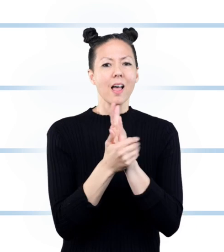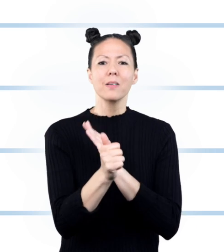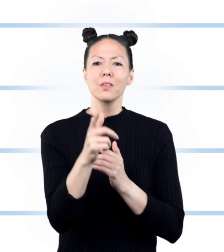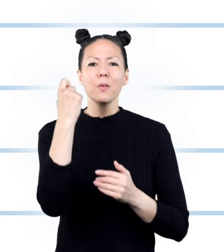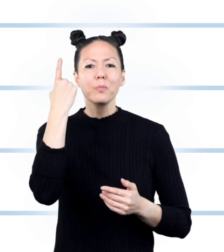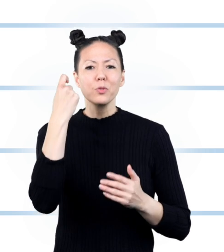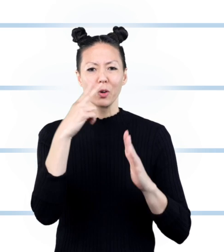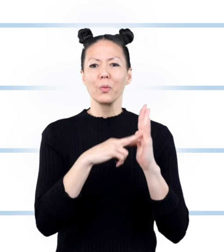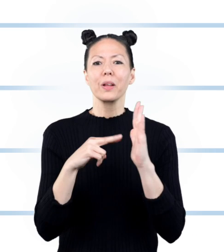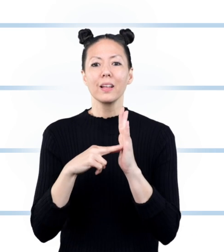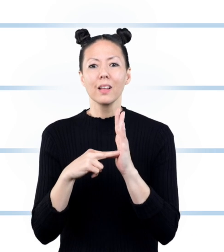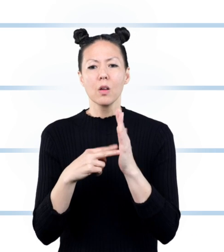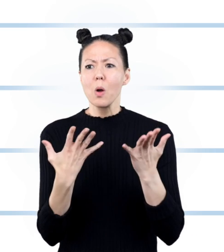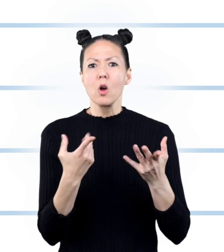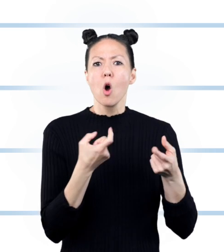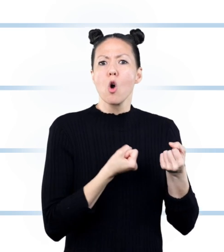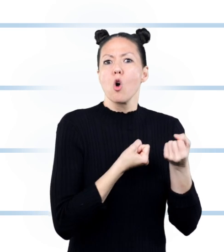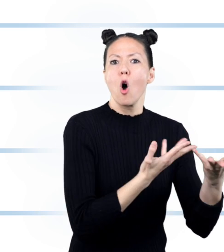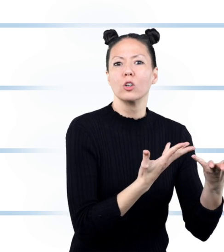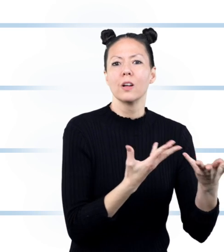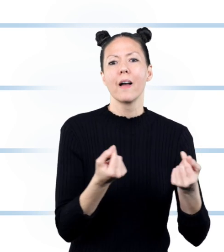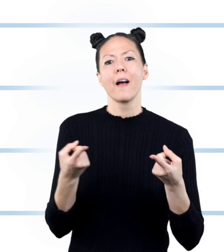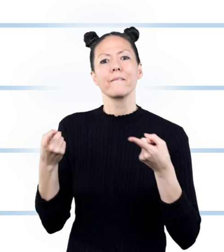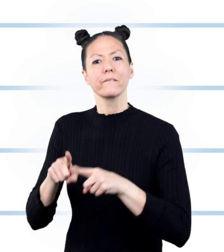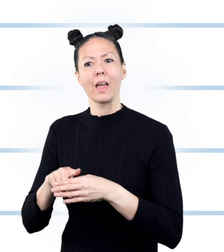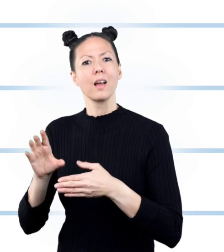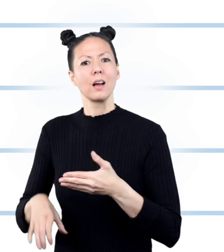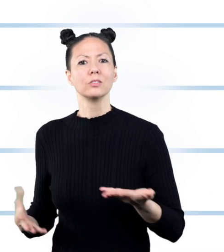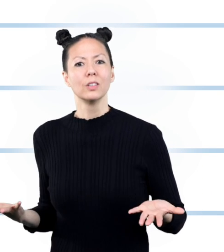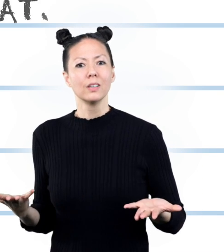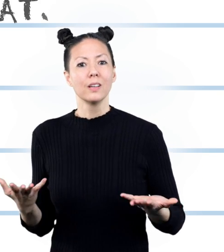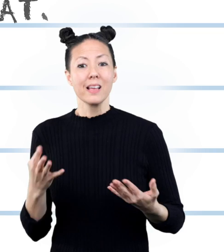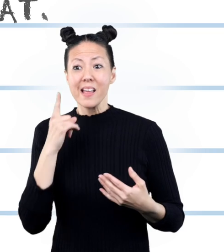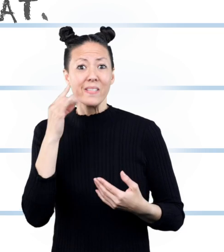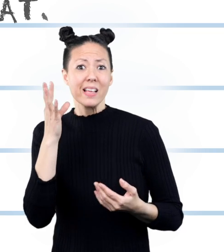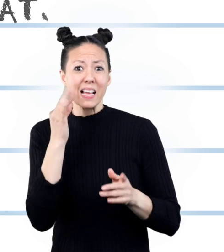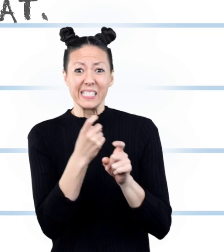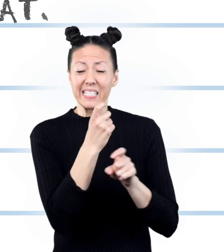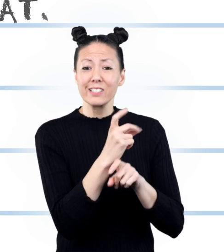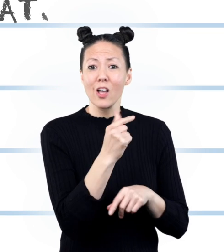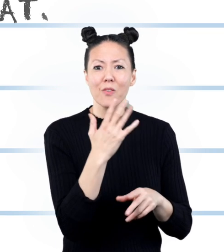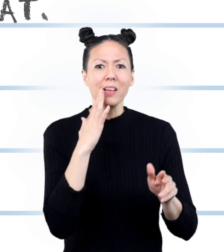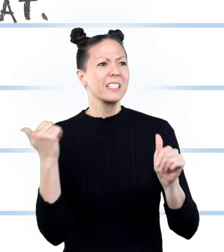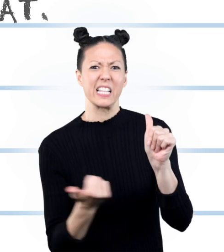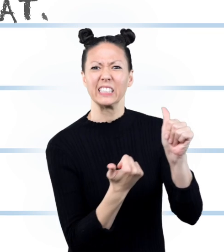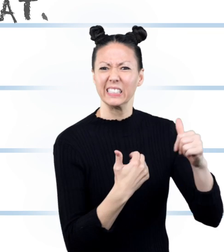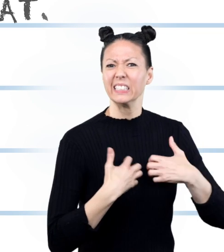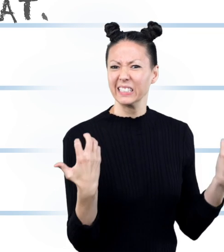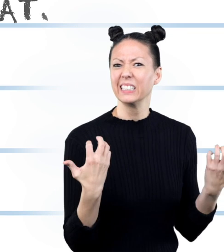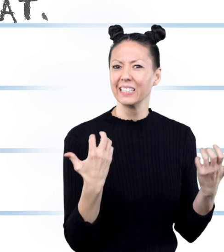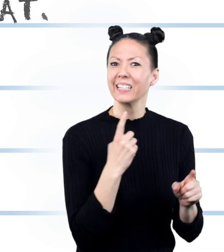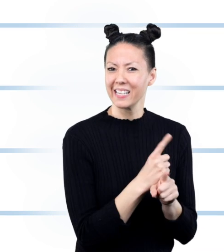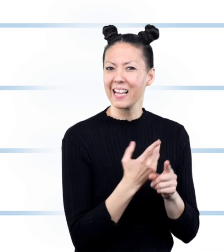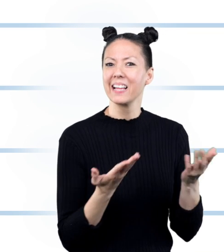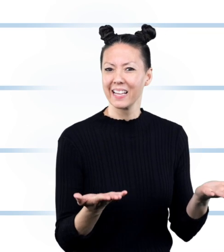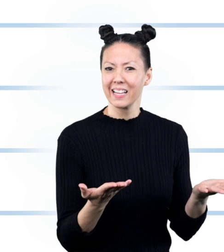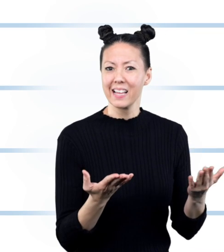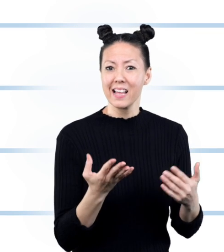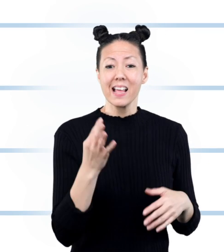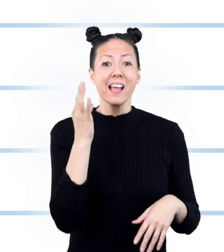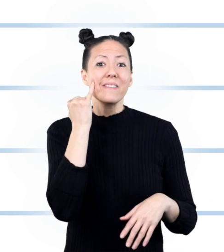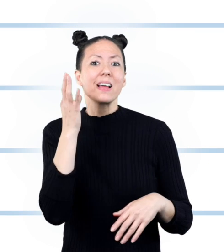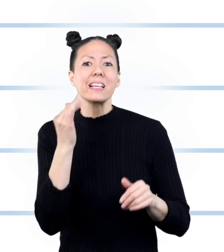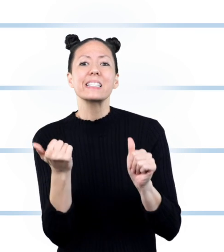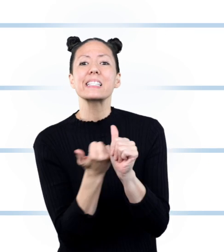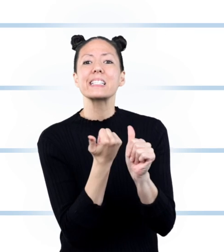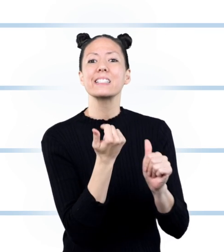called cause and effect. If a cat teases a dog, the dog might chase the cat. The cat